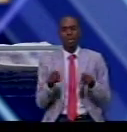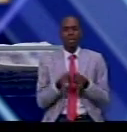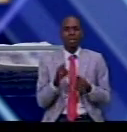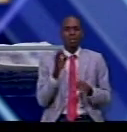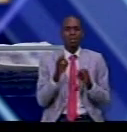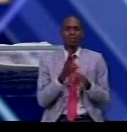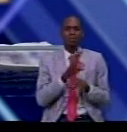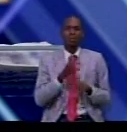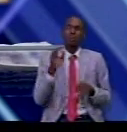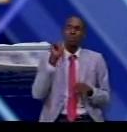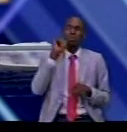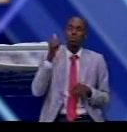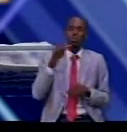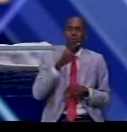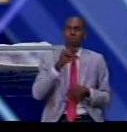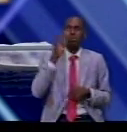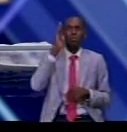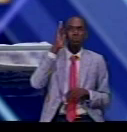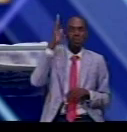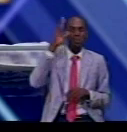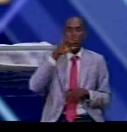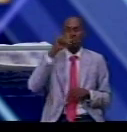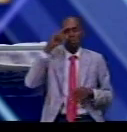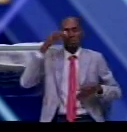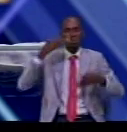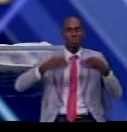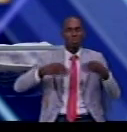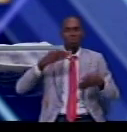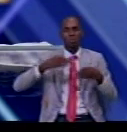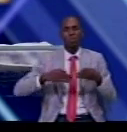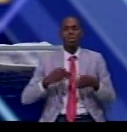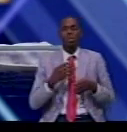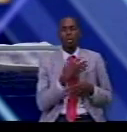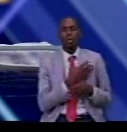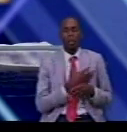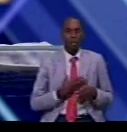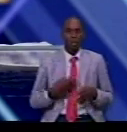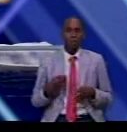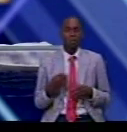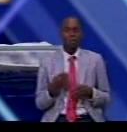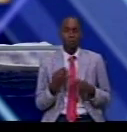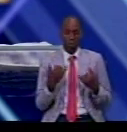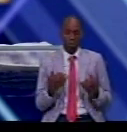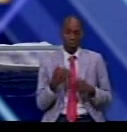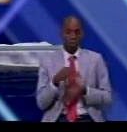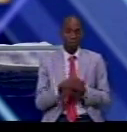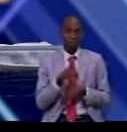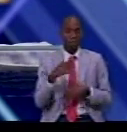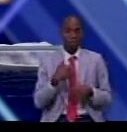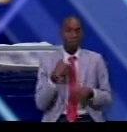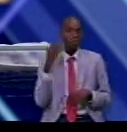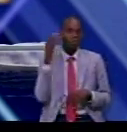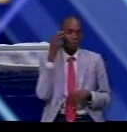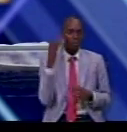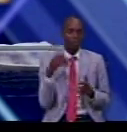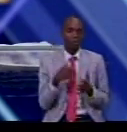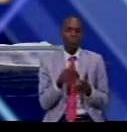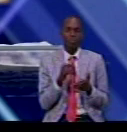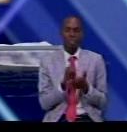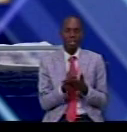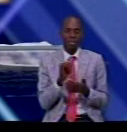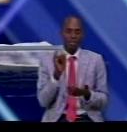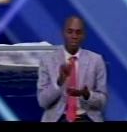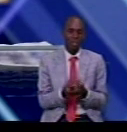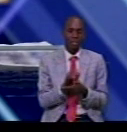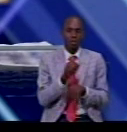no tomorrow, there is no judgment. The wrath of God will not come upon sinners. But this night, you have heard it, that stone,